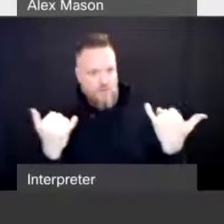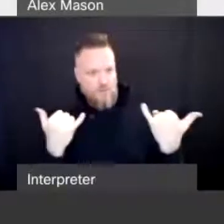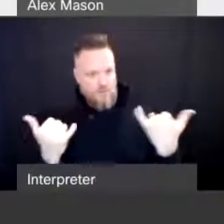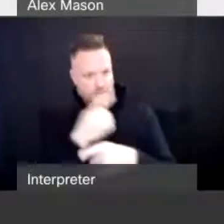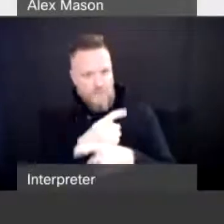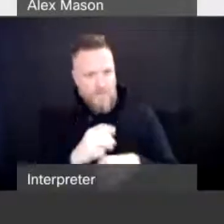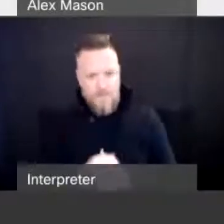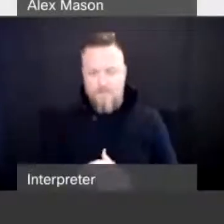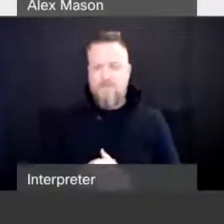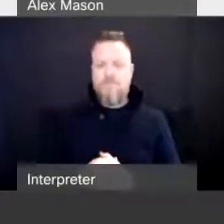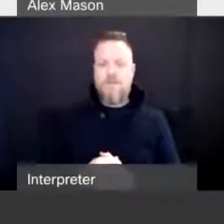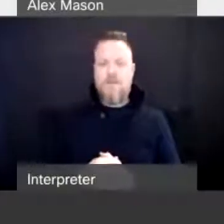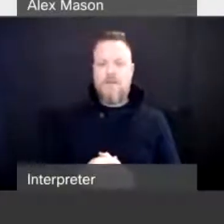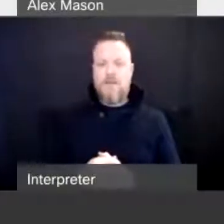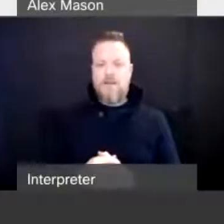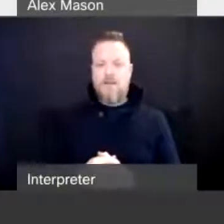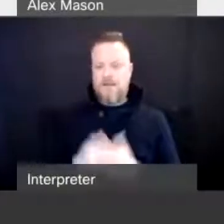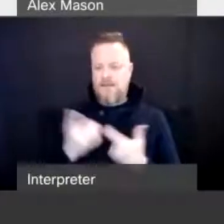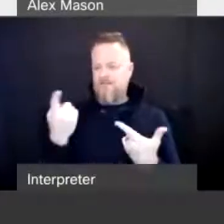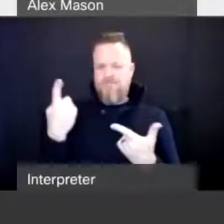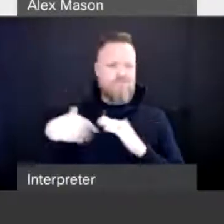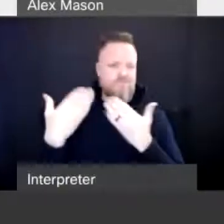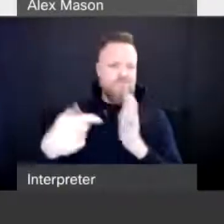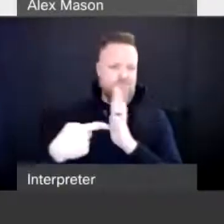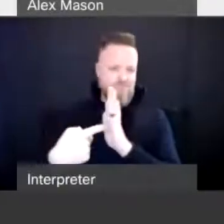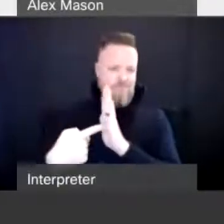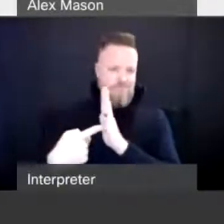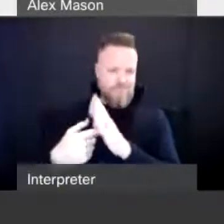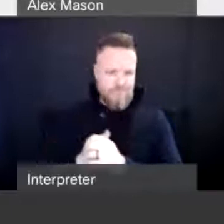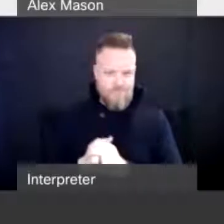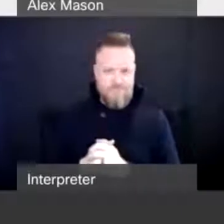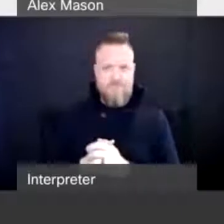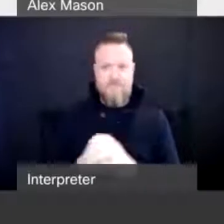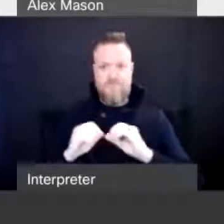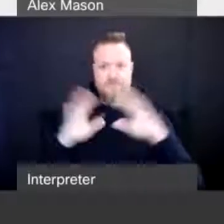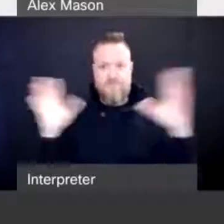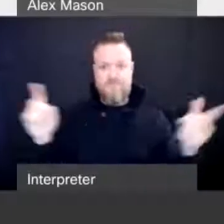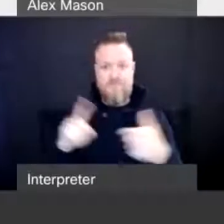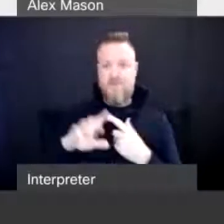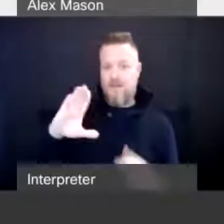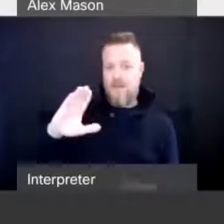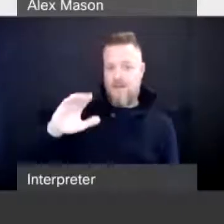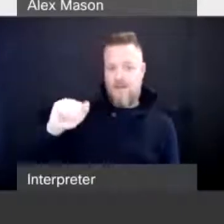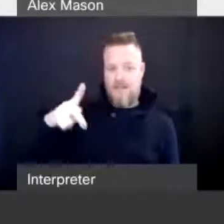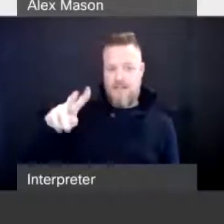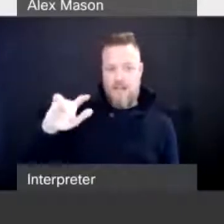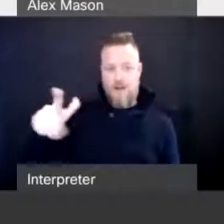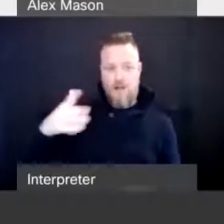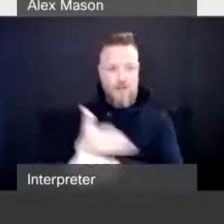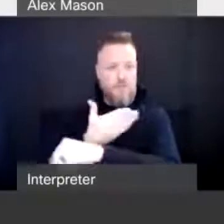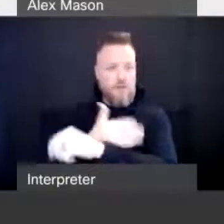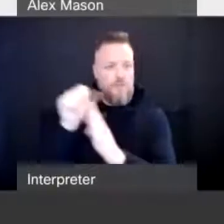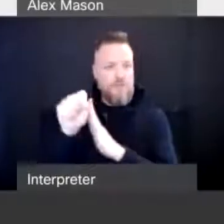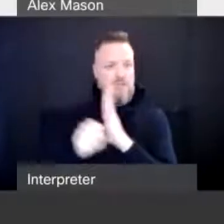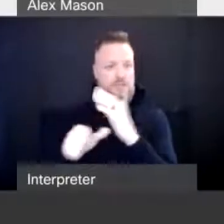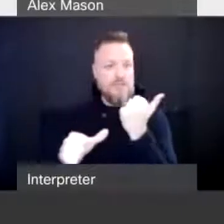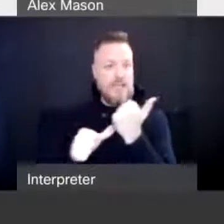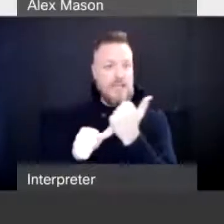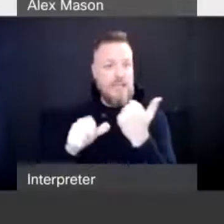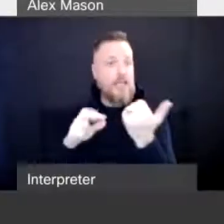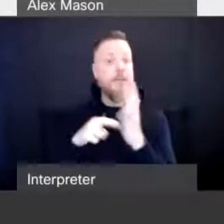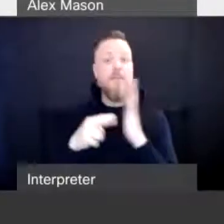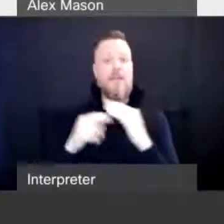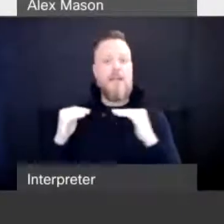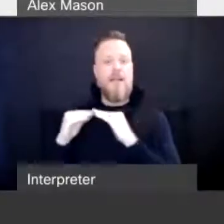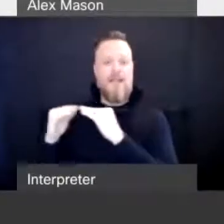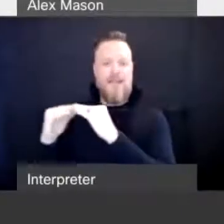So maybe as just an example, so obviously capital improvement state aid is meant to equalize school district based